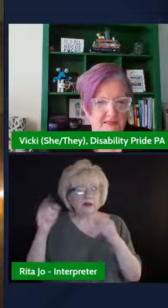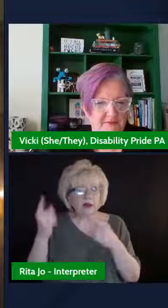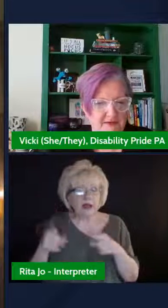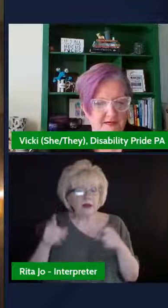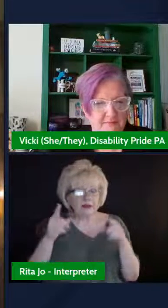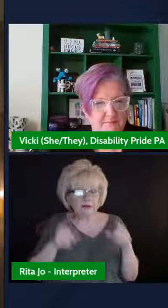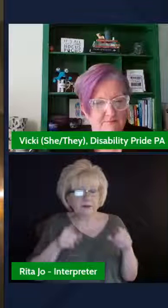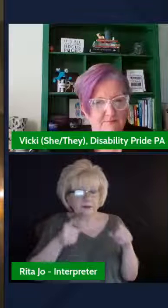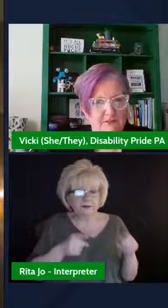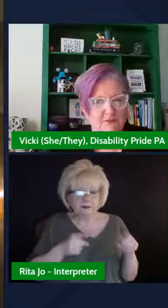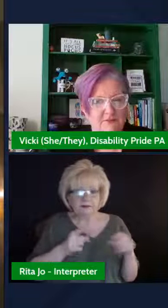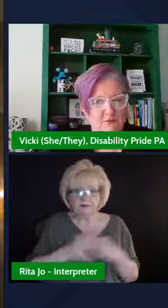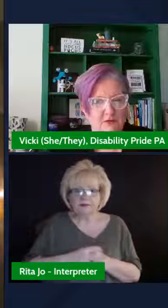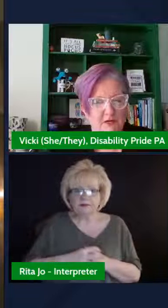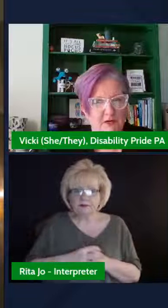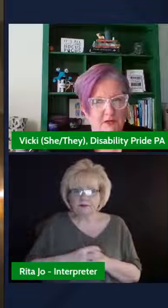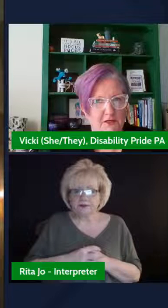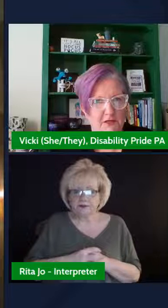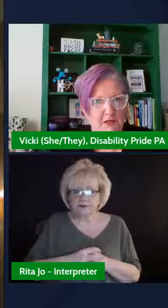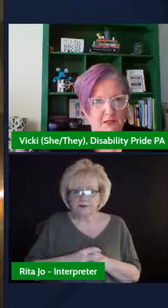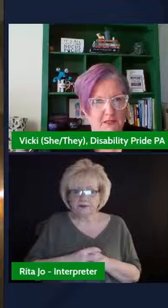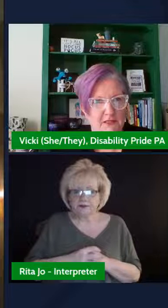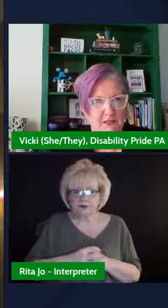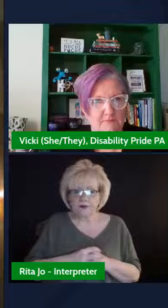Mhm. really, for